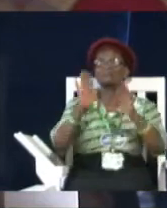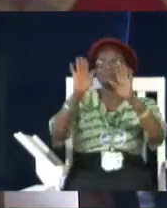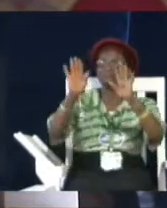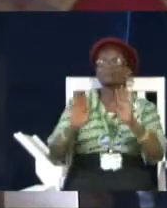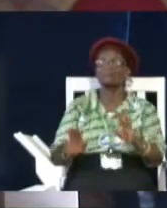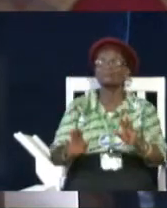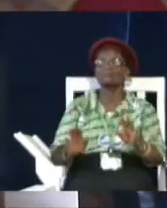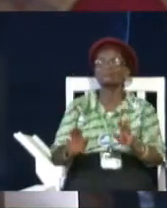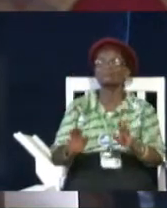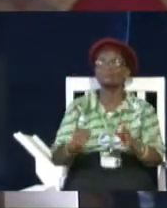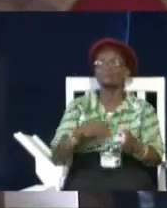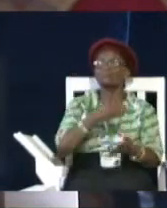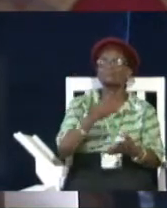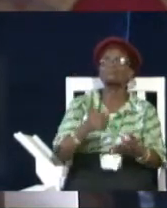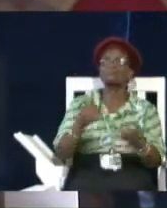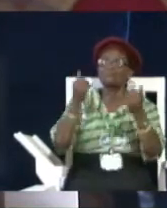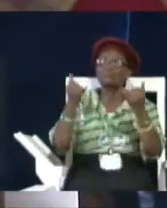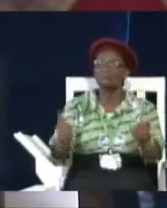You know, in